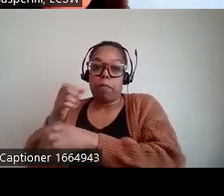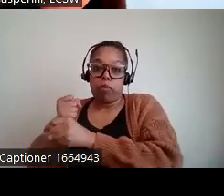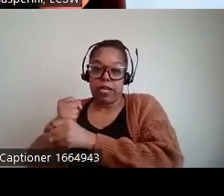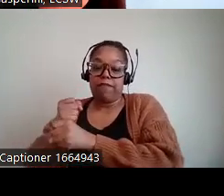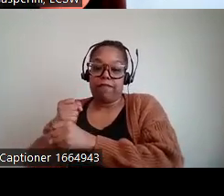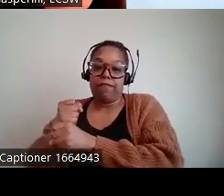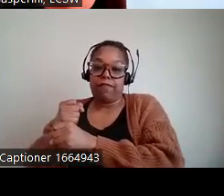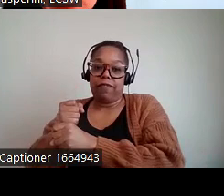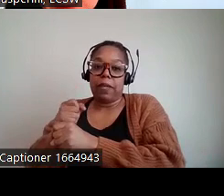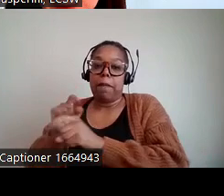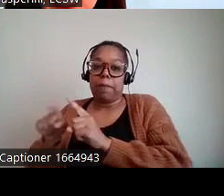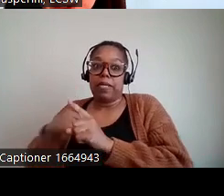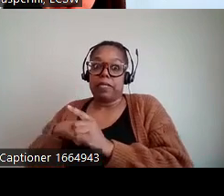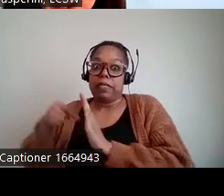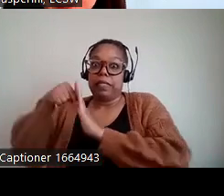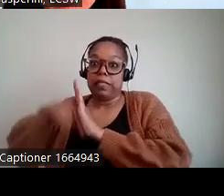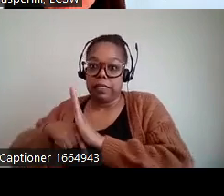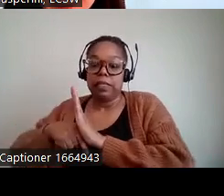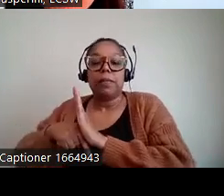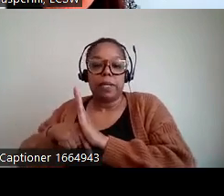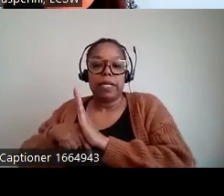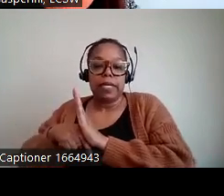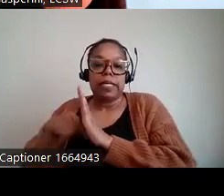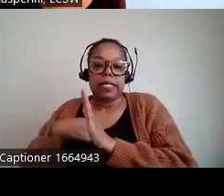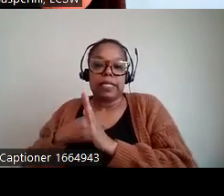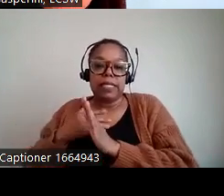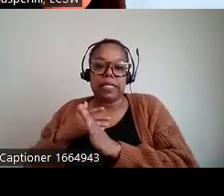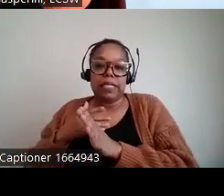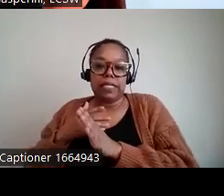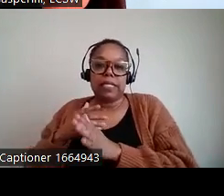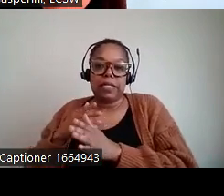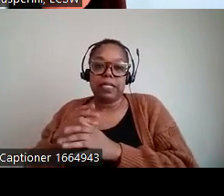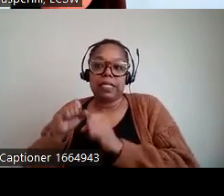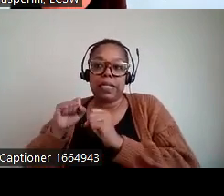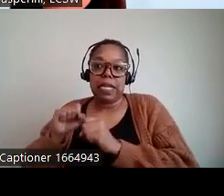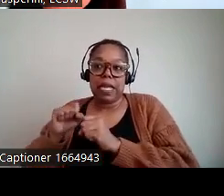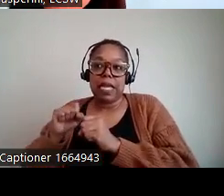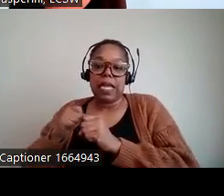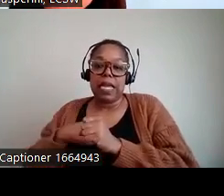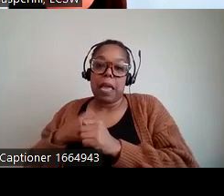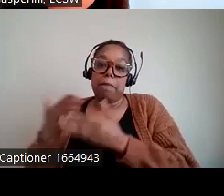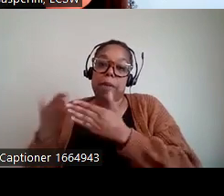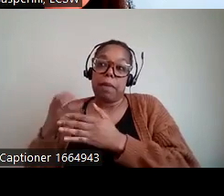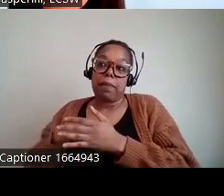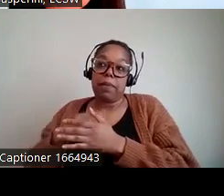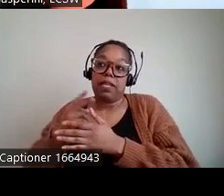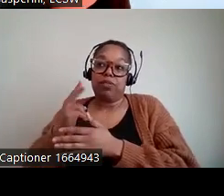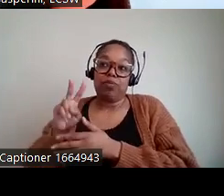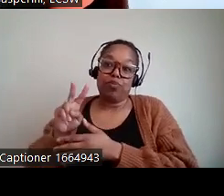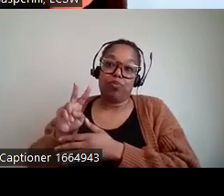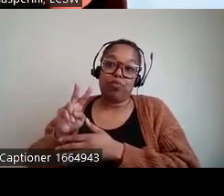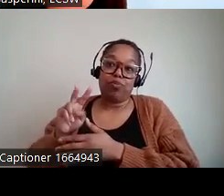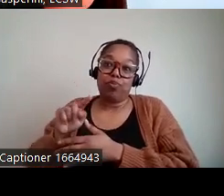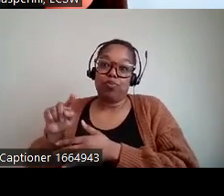really last those 8 weeks. But it can be intensive, meaning a couple hours a week, as opposed to maybe